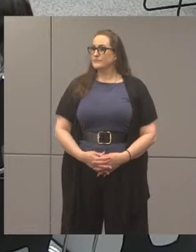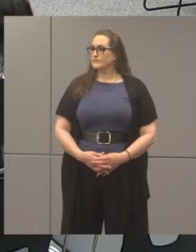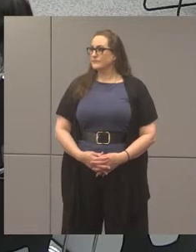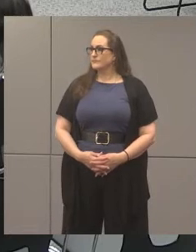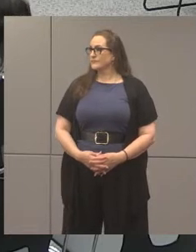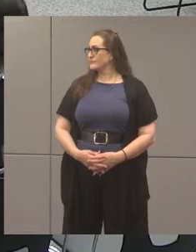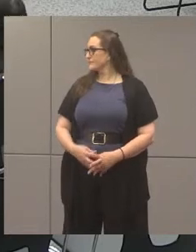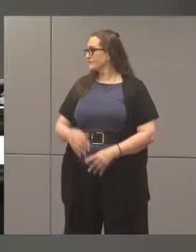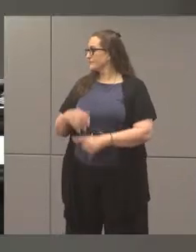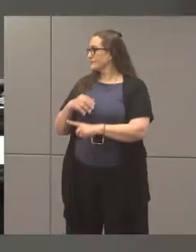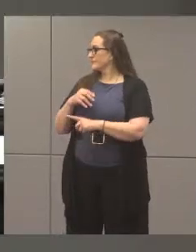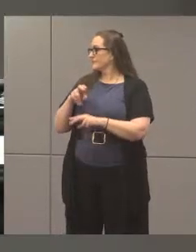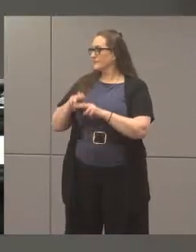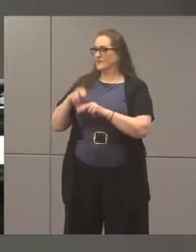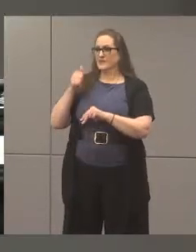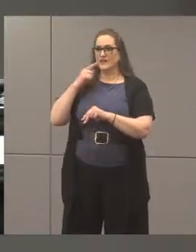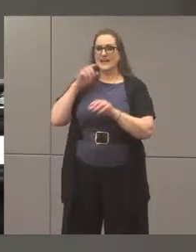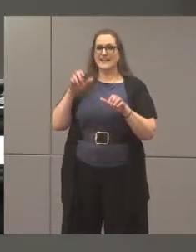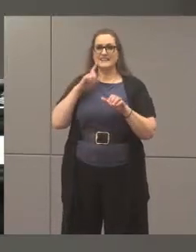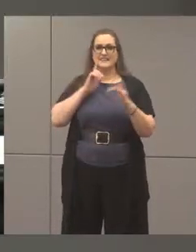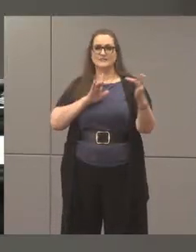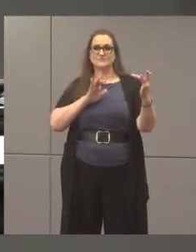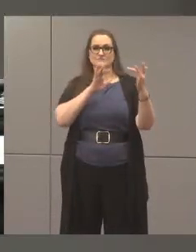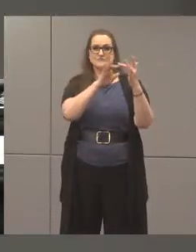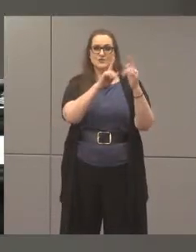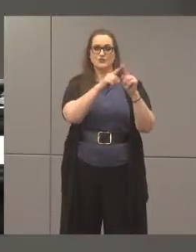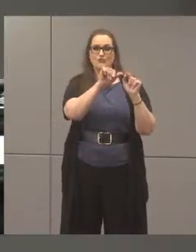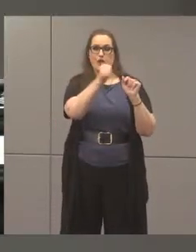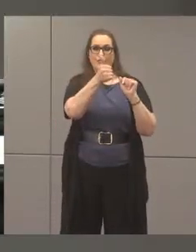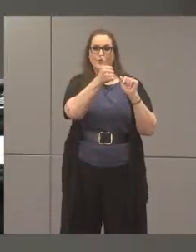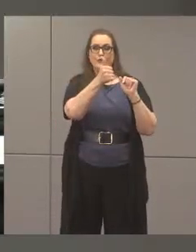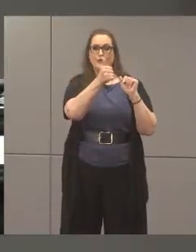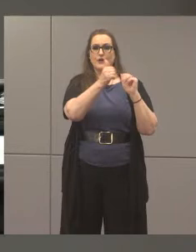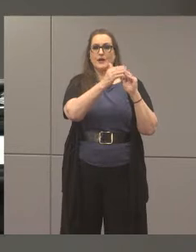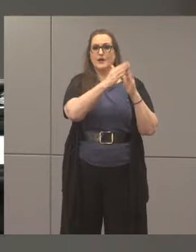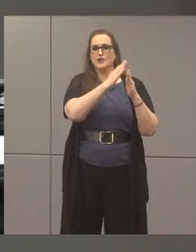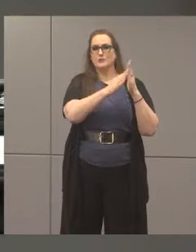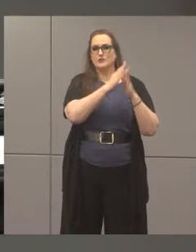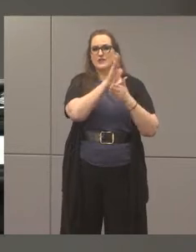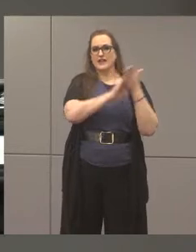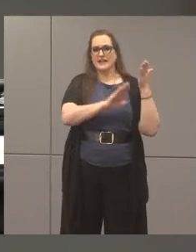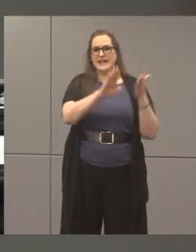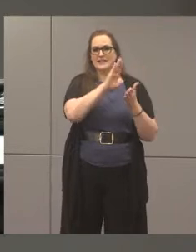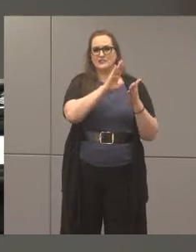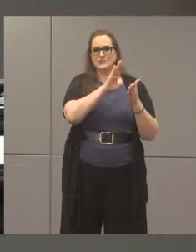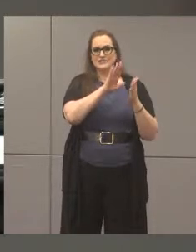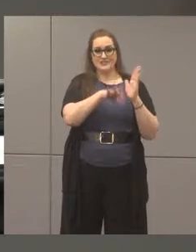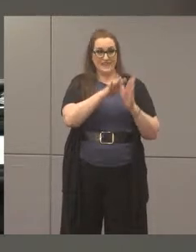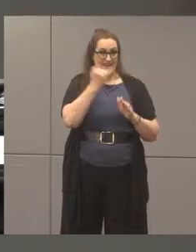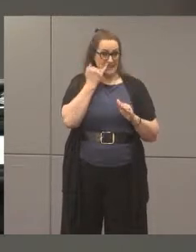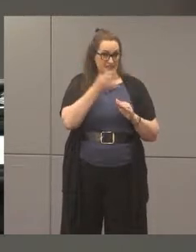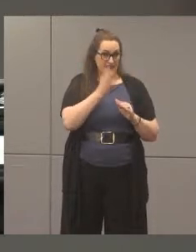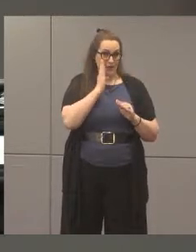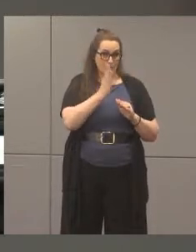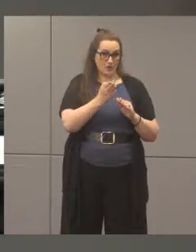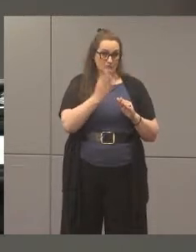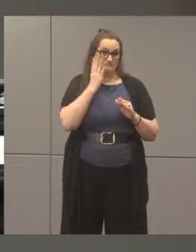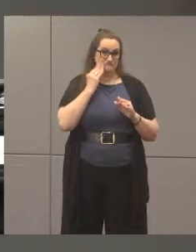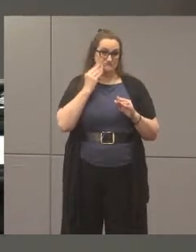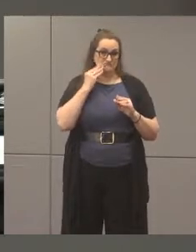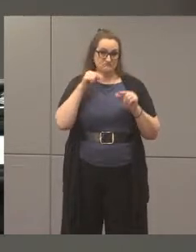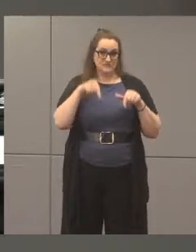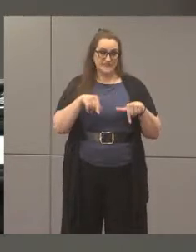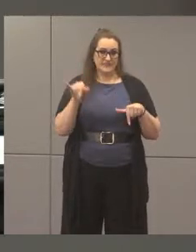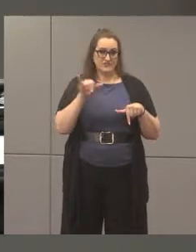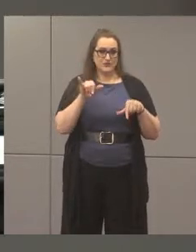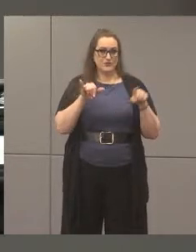I did make an outreach to other community colleges to find out if they were going through this.